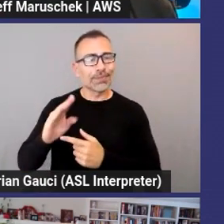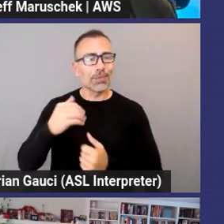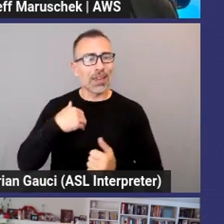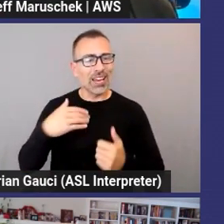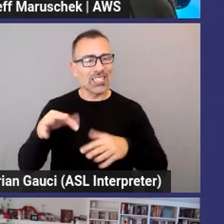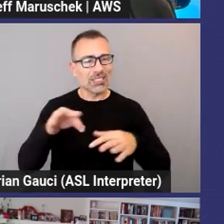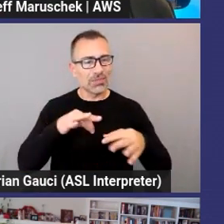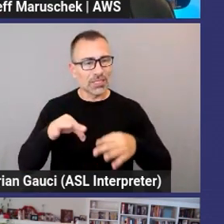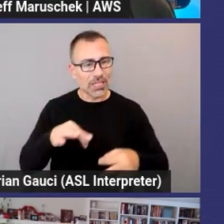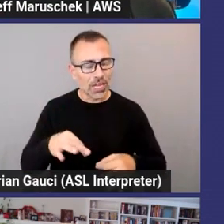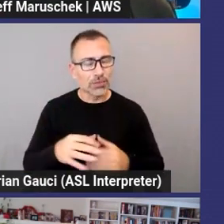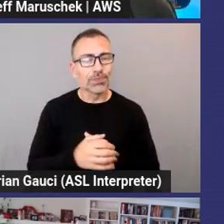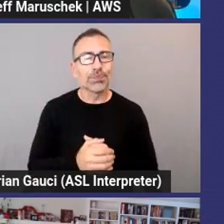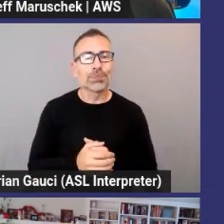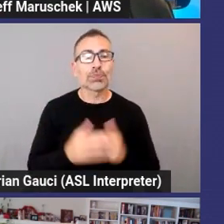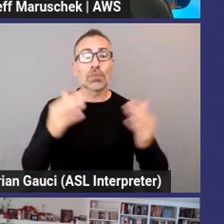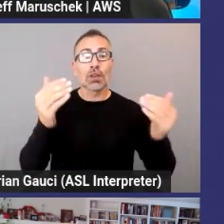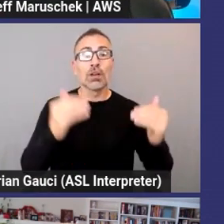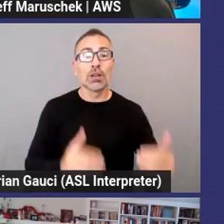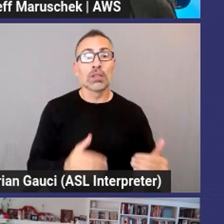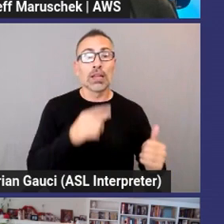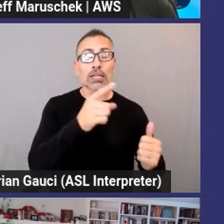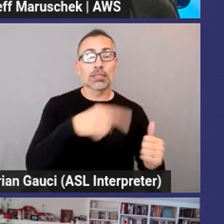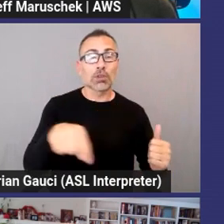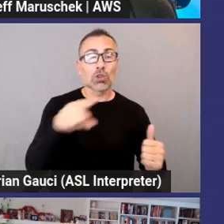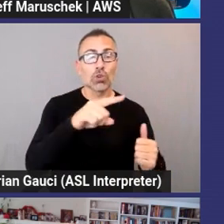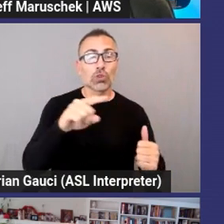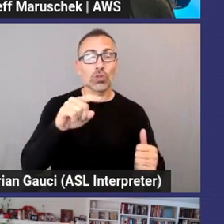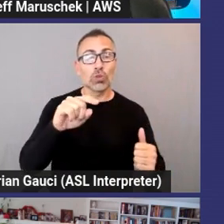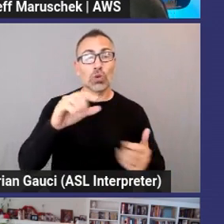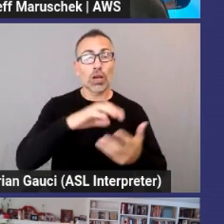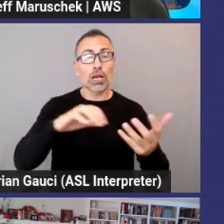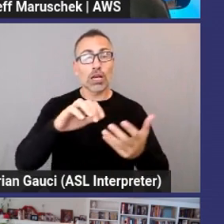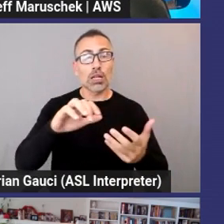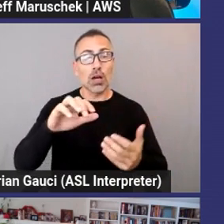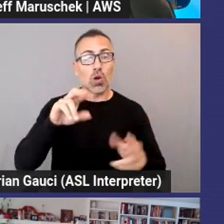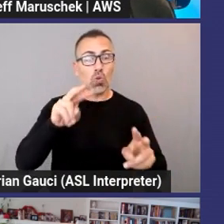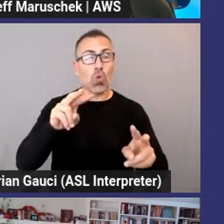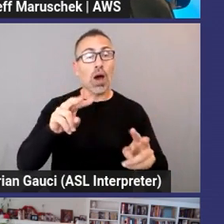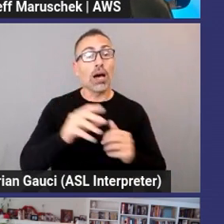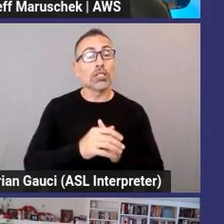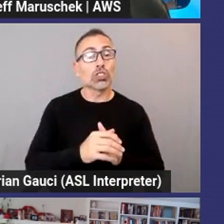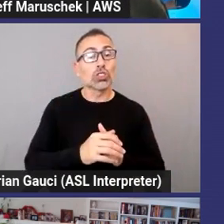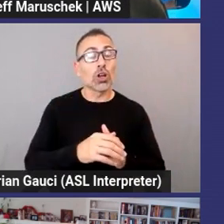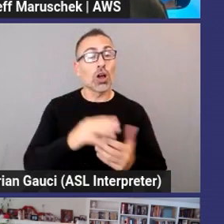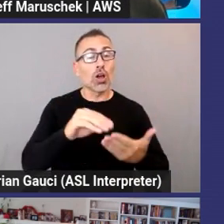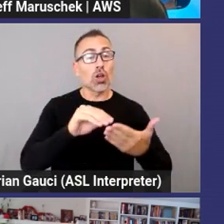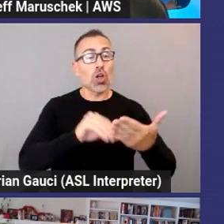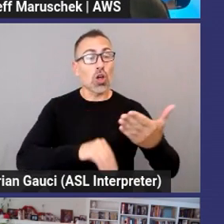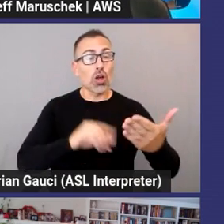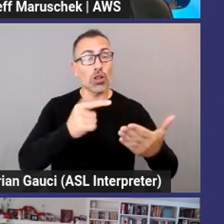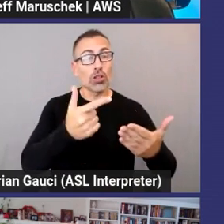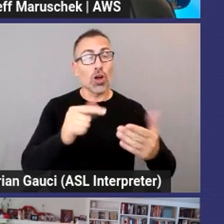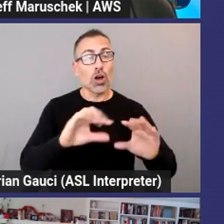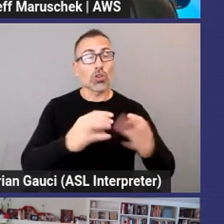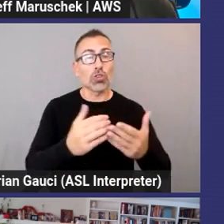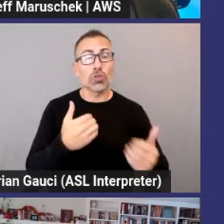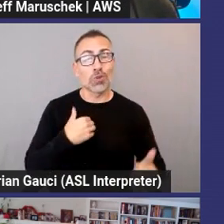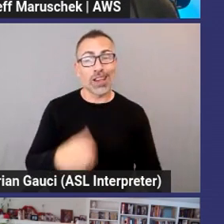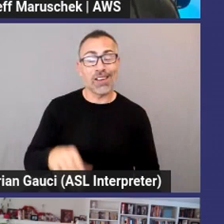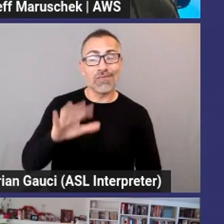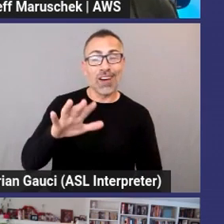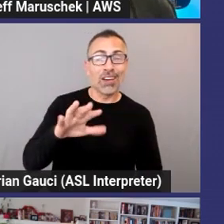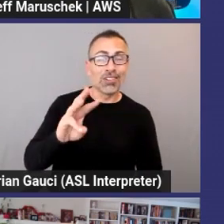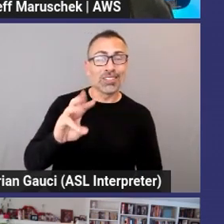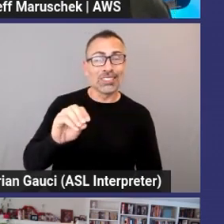Next, I will go to CloudWatch log groups. So we do publish information for your top 500 city networks as part of CloudWatch